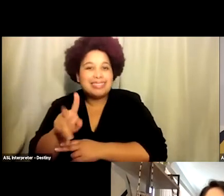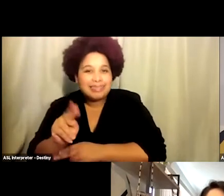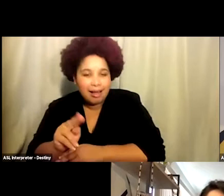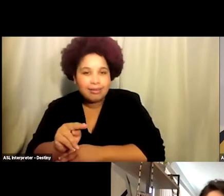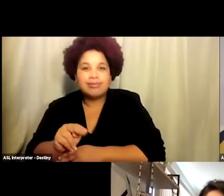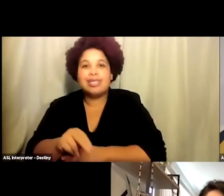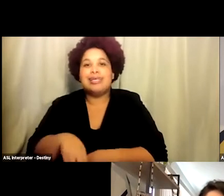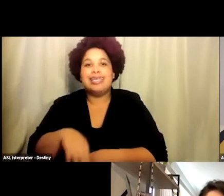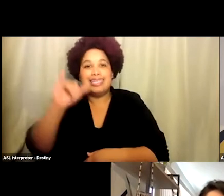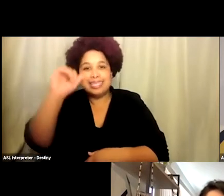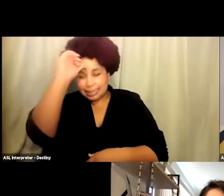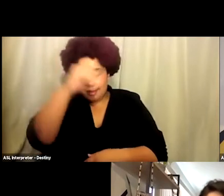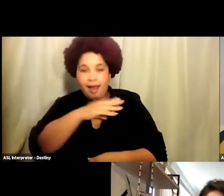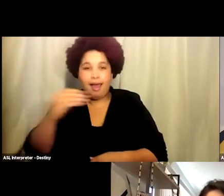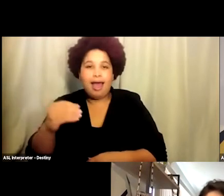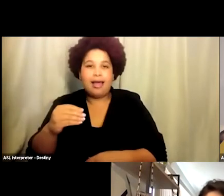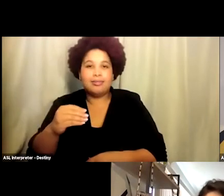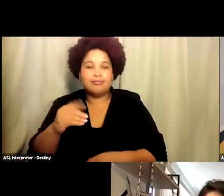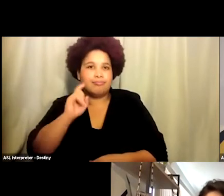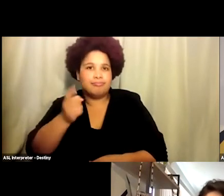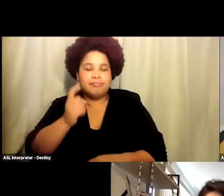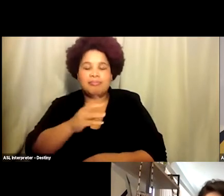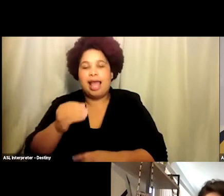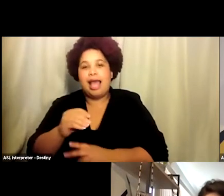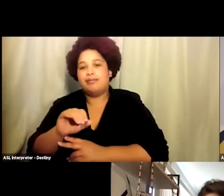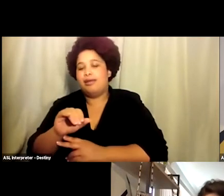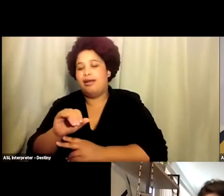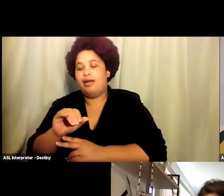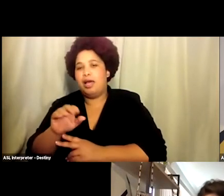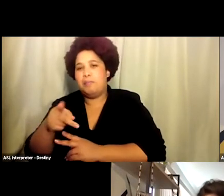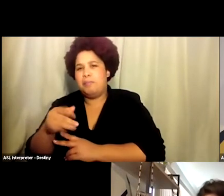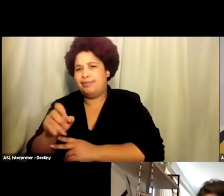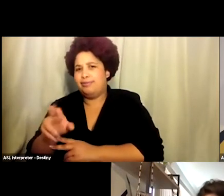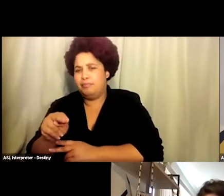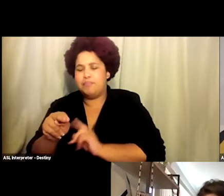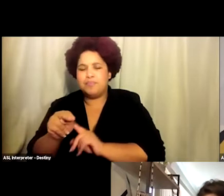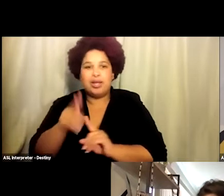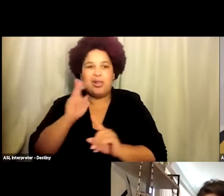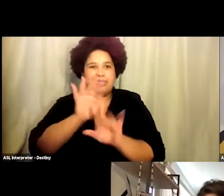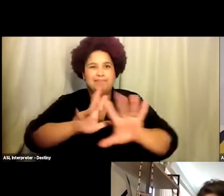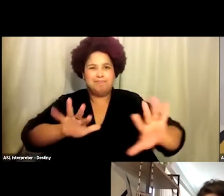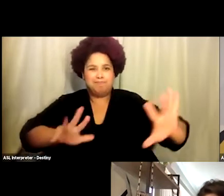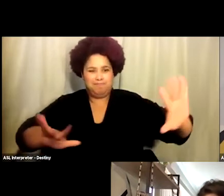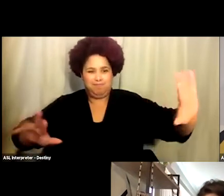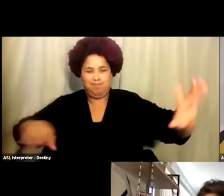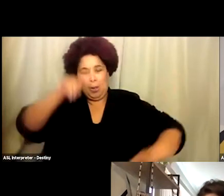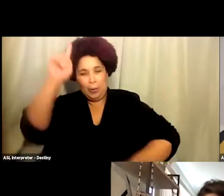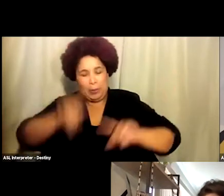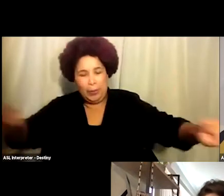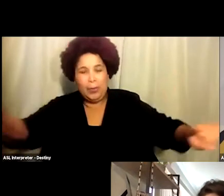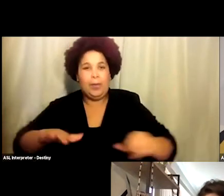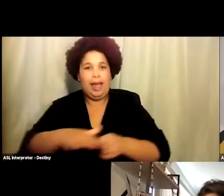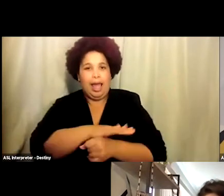Lanka. I think it's really important to remember that, like the United States, this is a very diverse region and many diverse countries that include